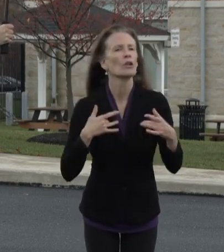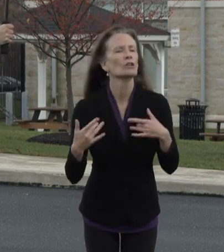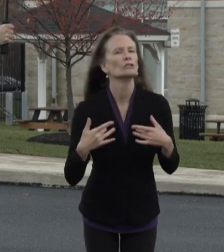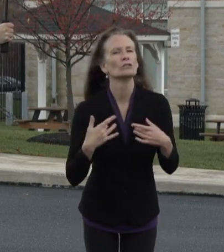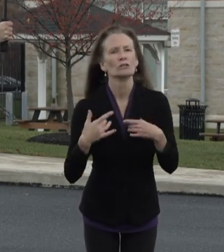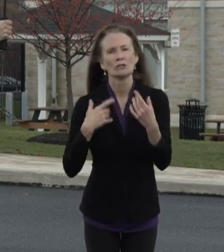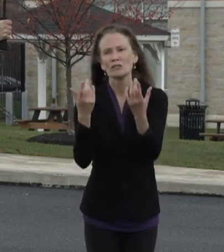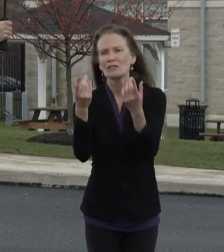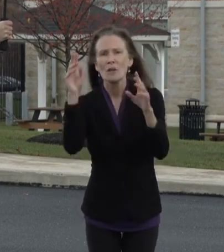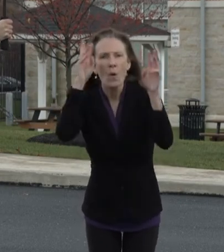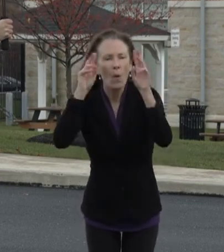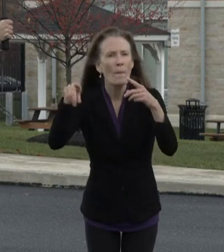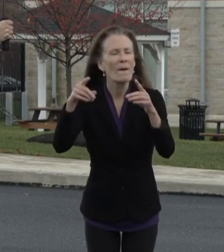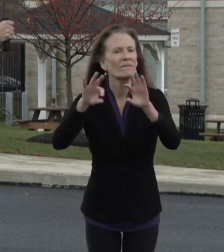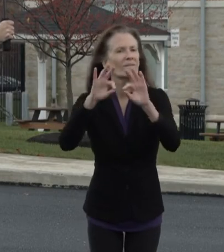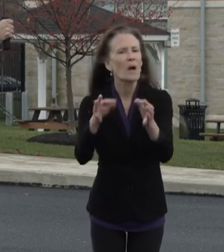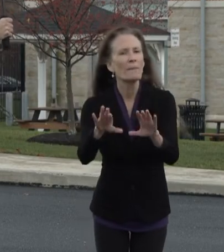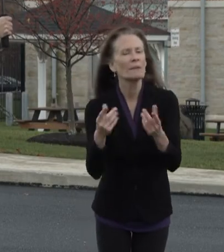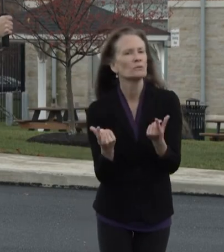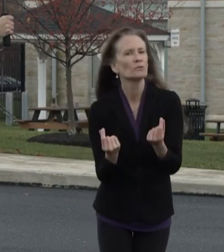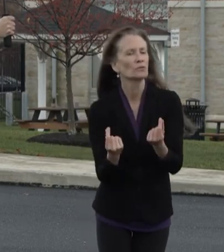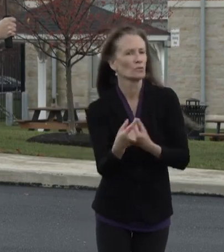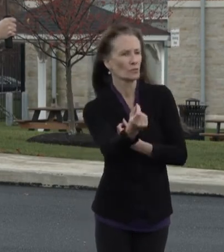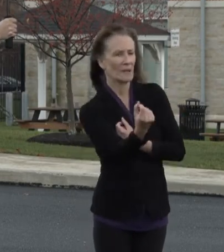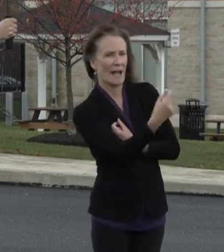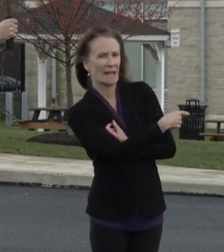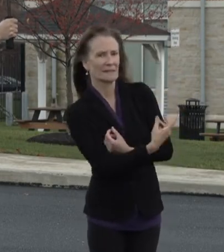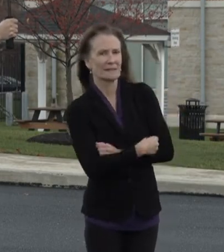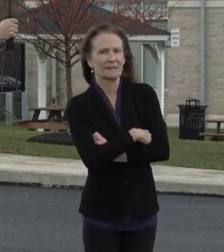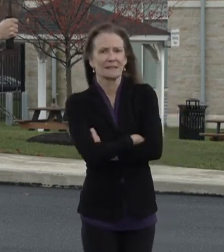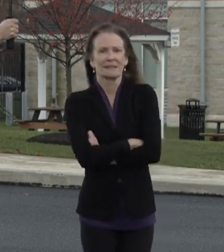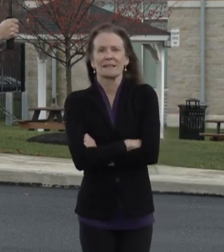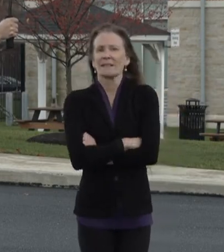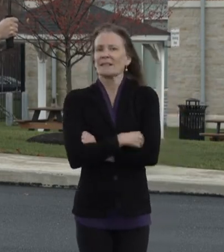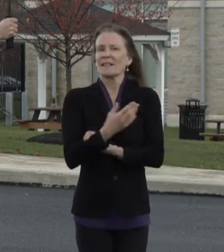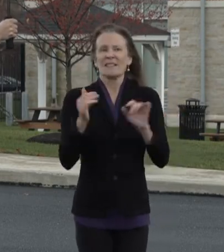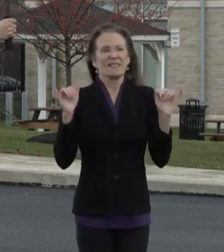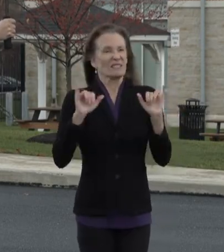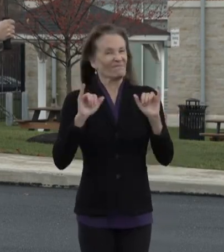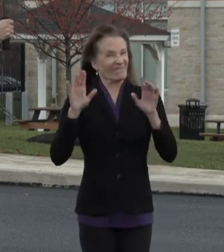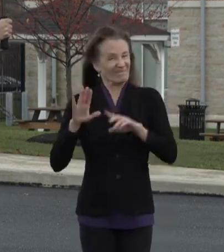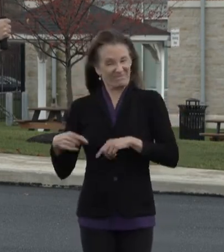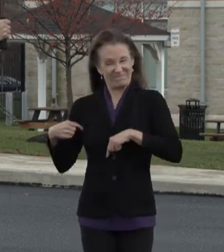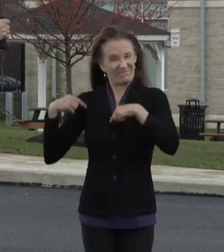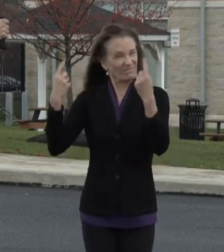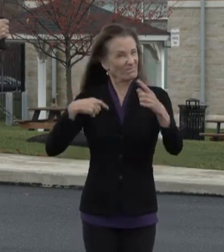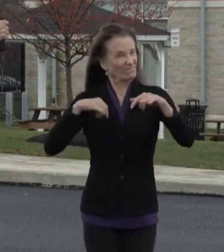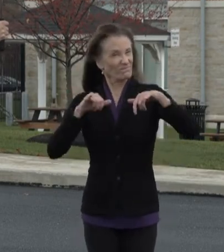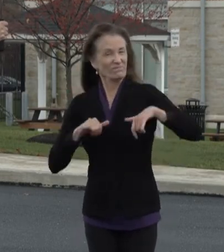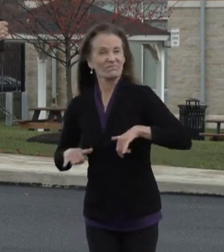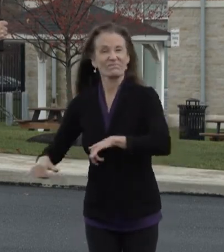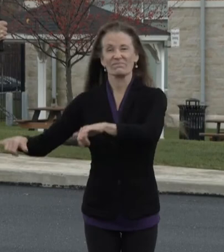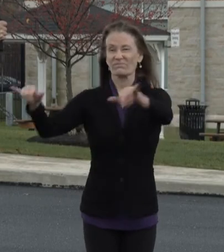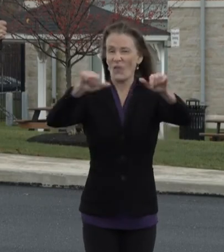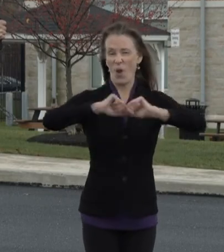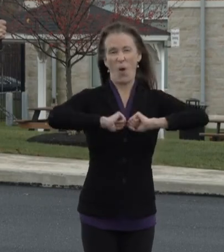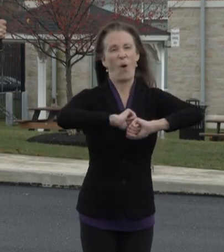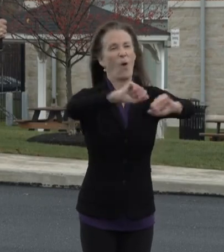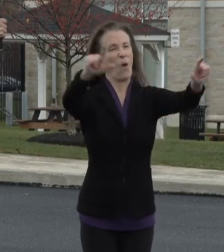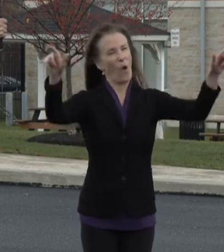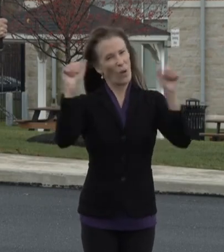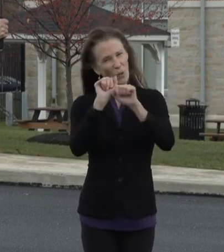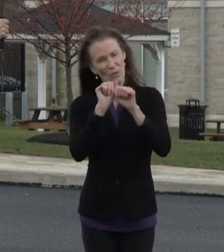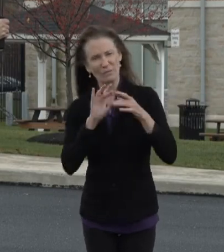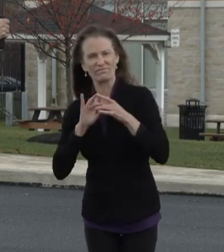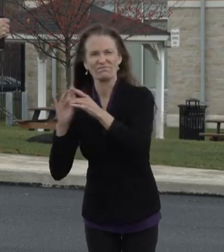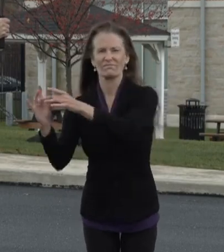ones? Well, I think it's the same advice that we give for everyone. I mean, we are doing everything we can possibly do. I mean, I think the